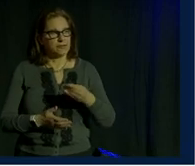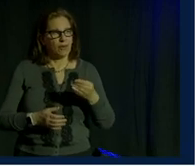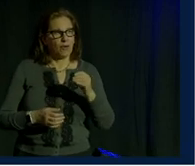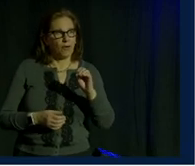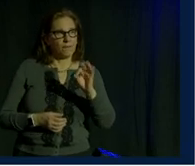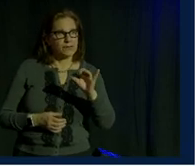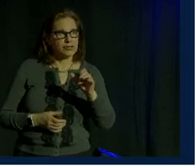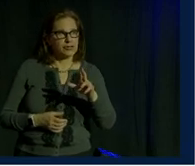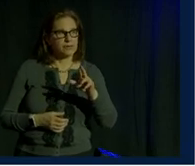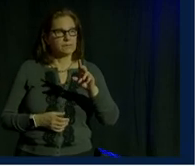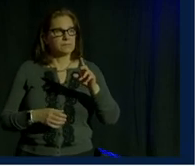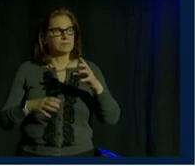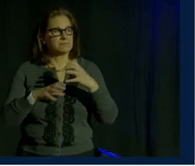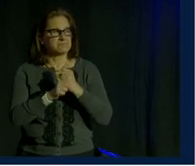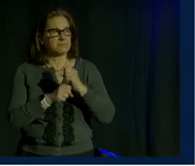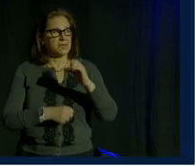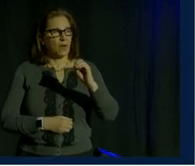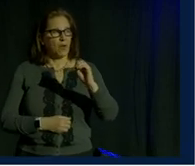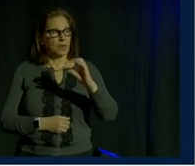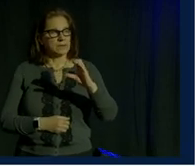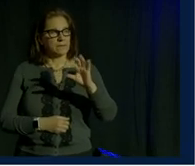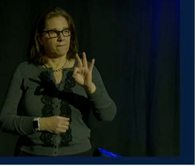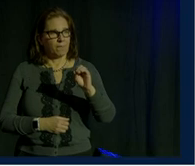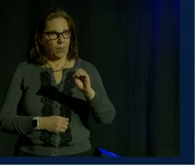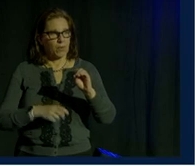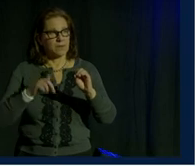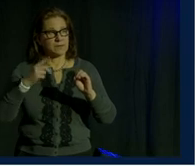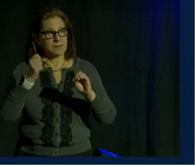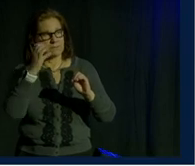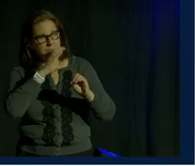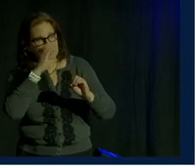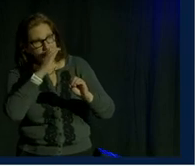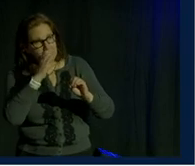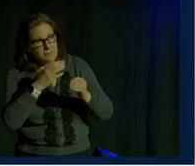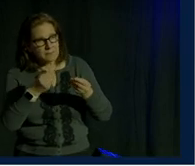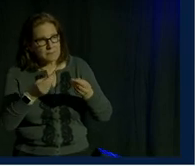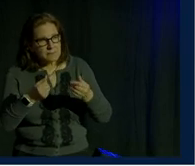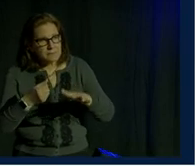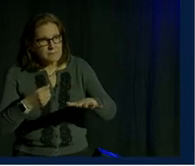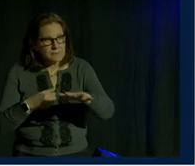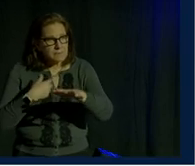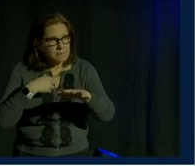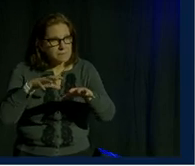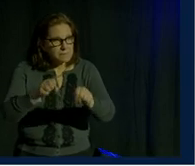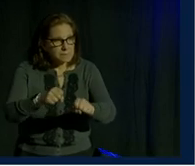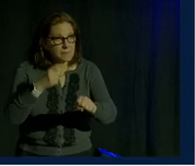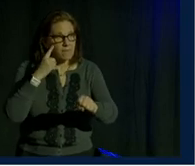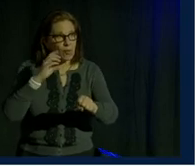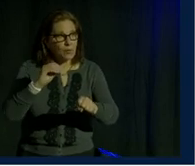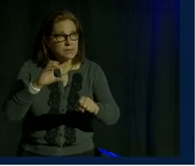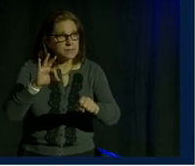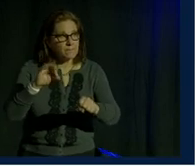Officer, DGS is seeking to lease space for the OCFO, which will range from approximately